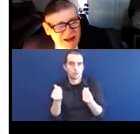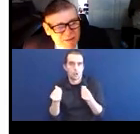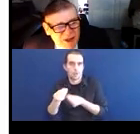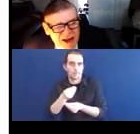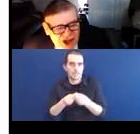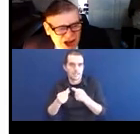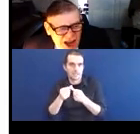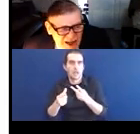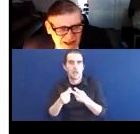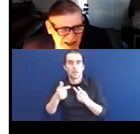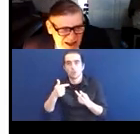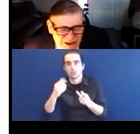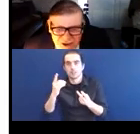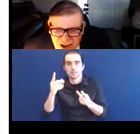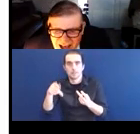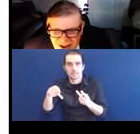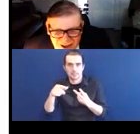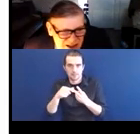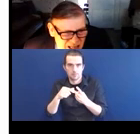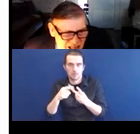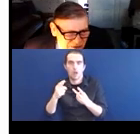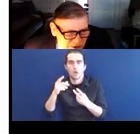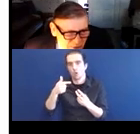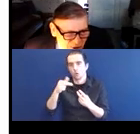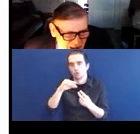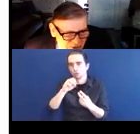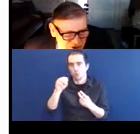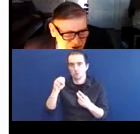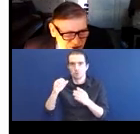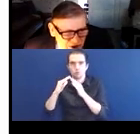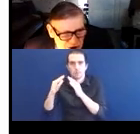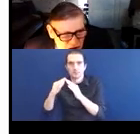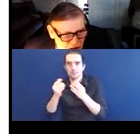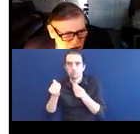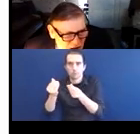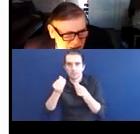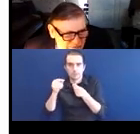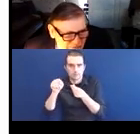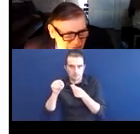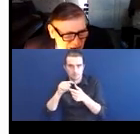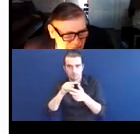GDP, but then it's shaded in different colors from brown to